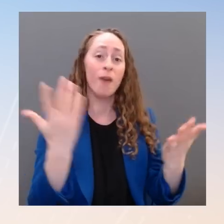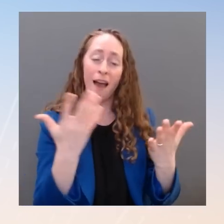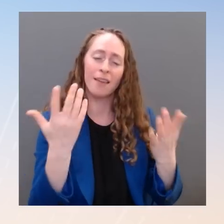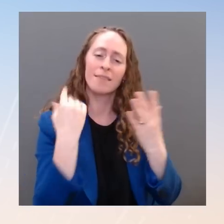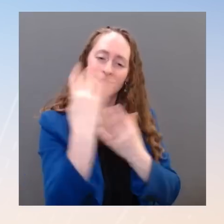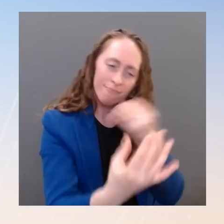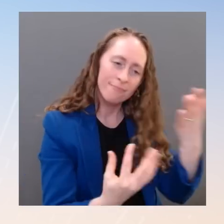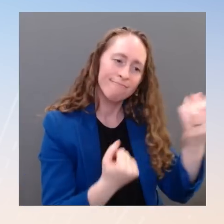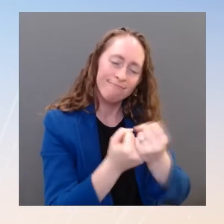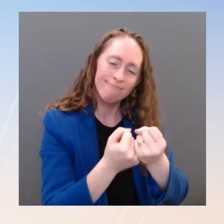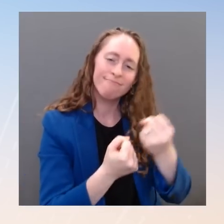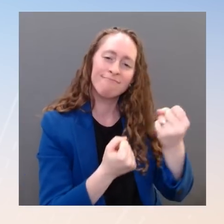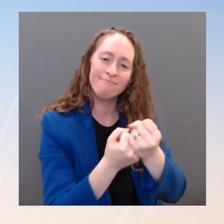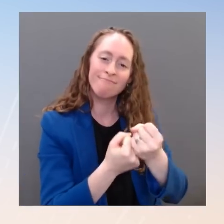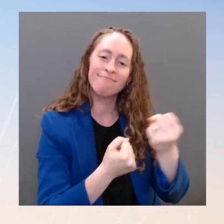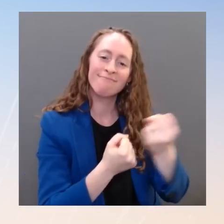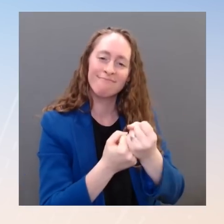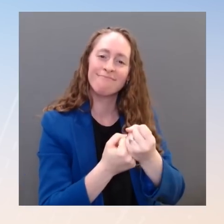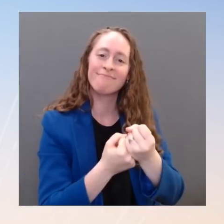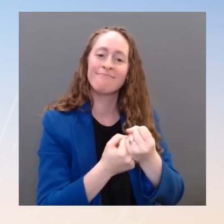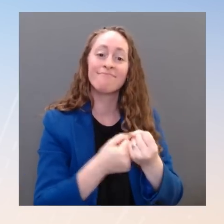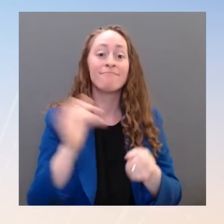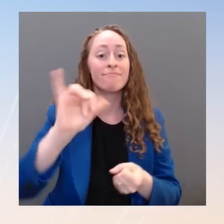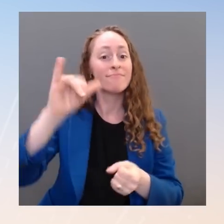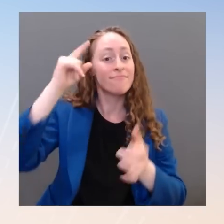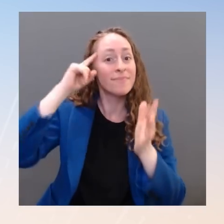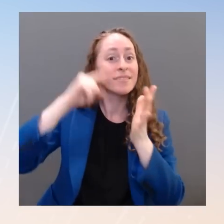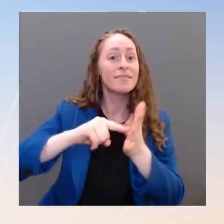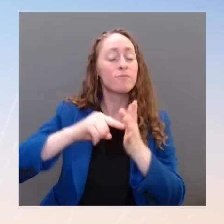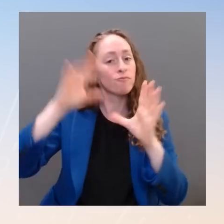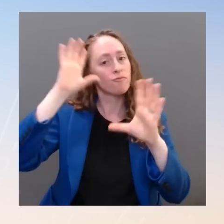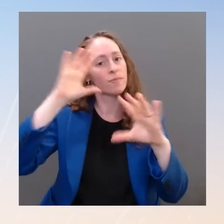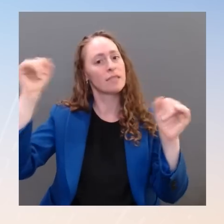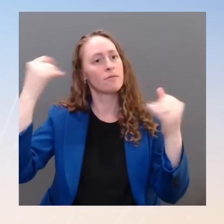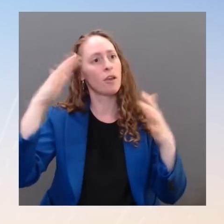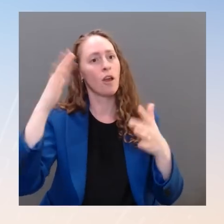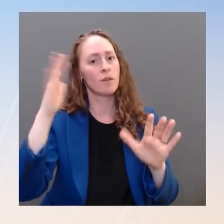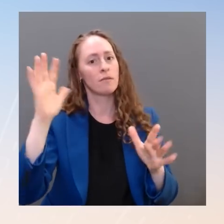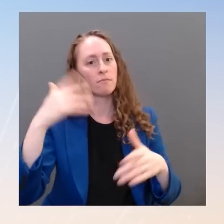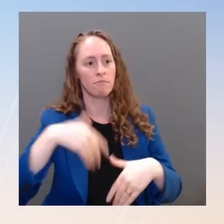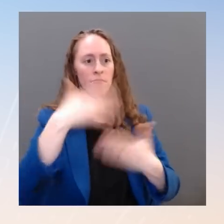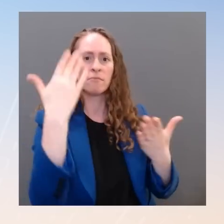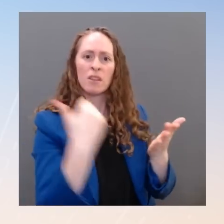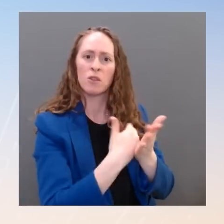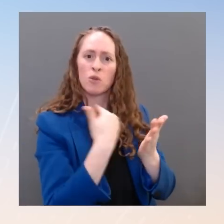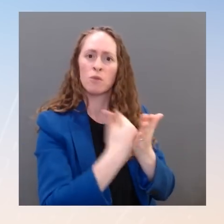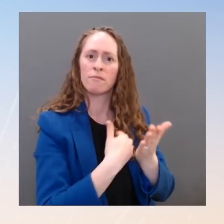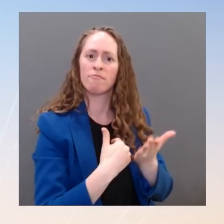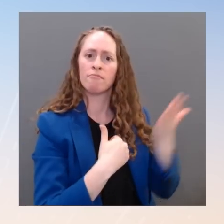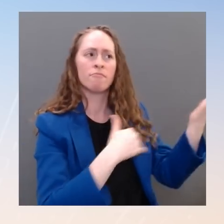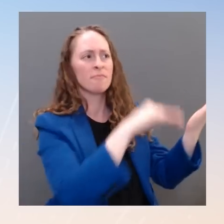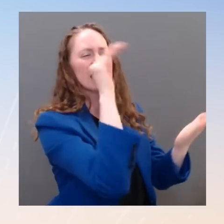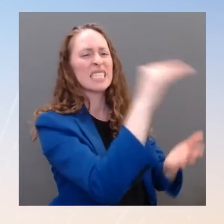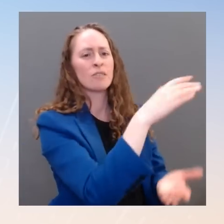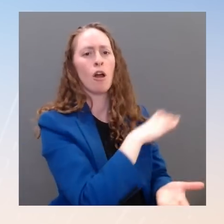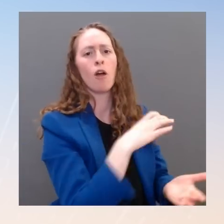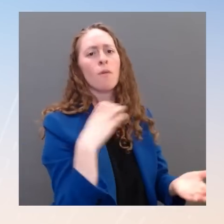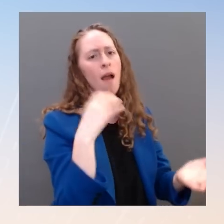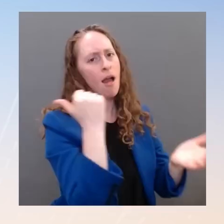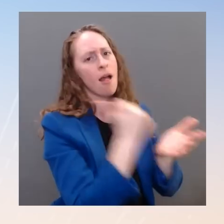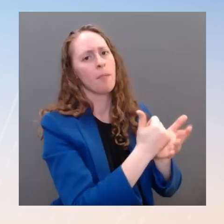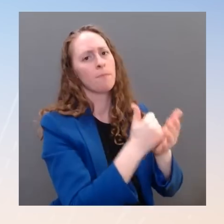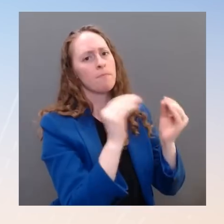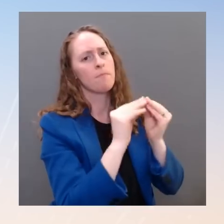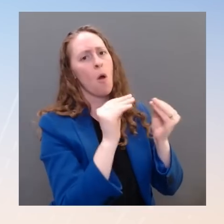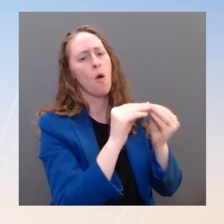that the president proposed and put forward to Capitol Hill today, to strengthen their hand in the negotiating table and ensure that they have